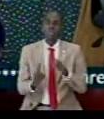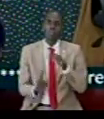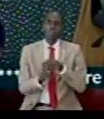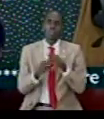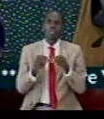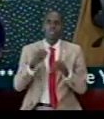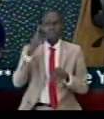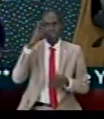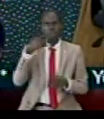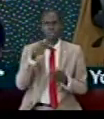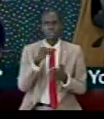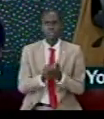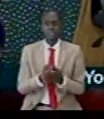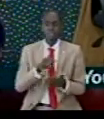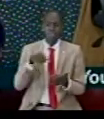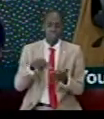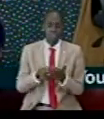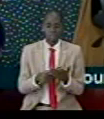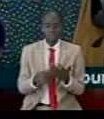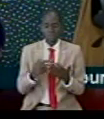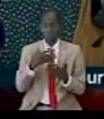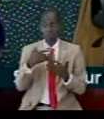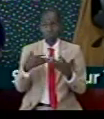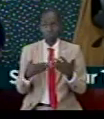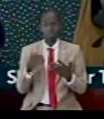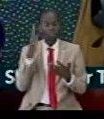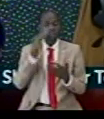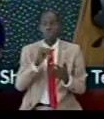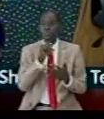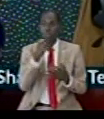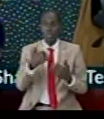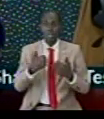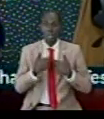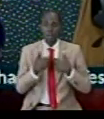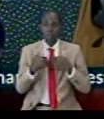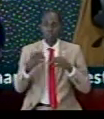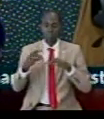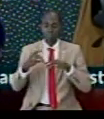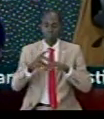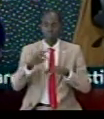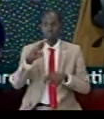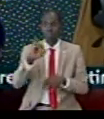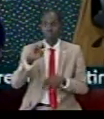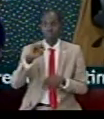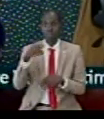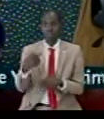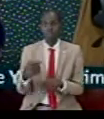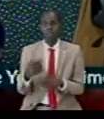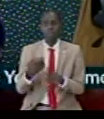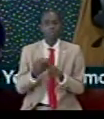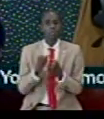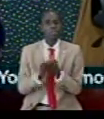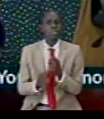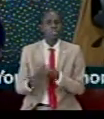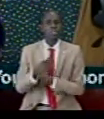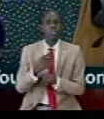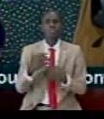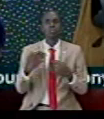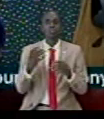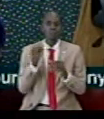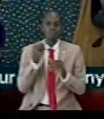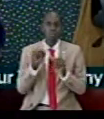this hand will not wear ring. So from that day, dream starts. I've been